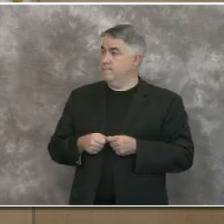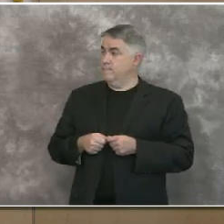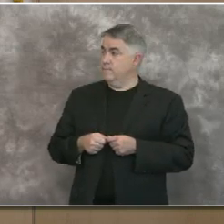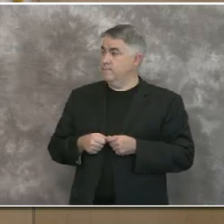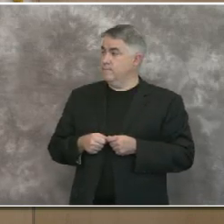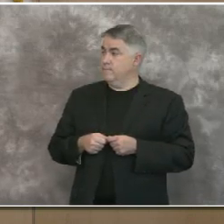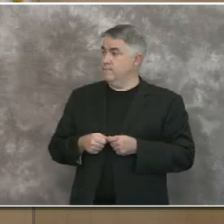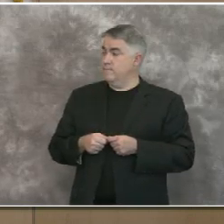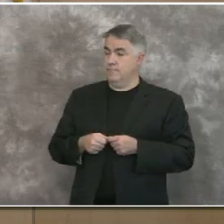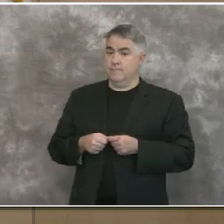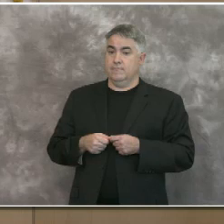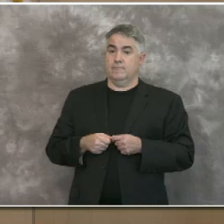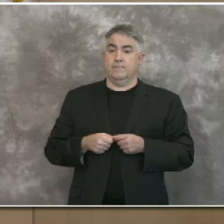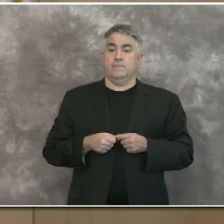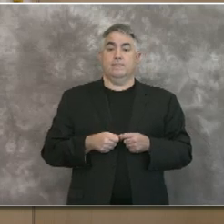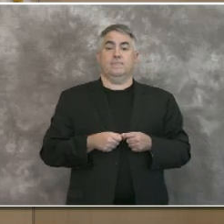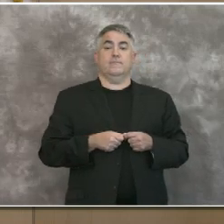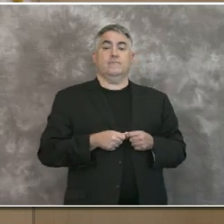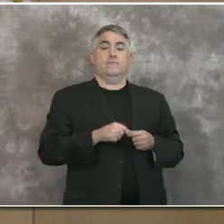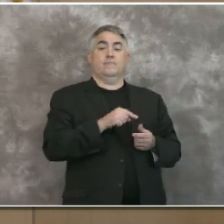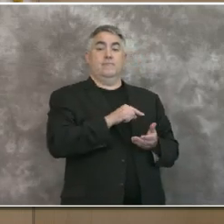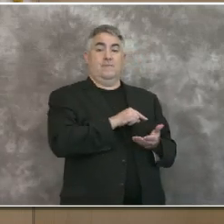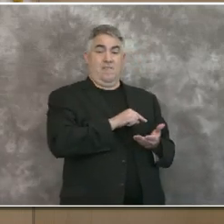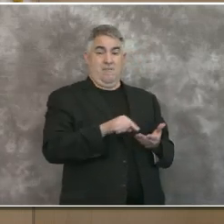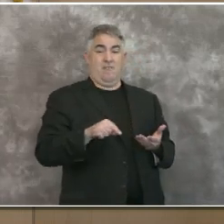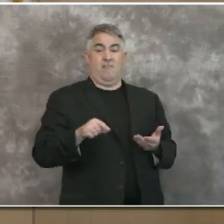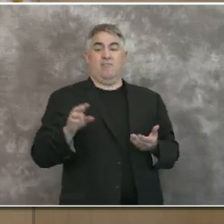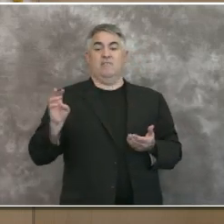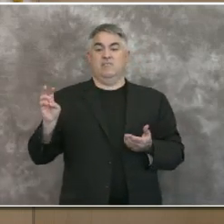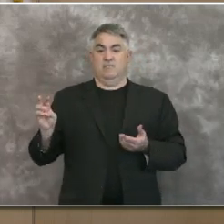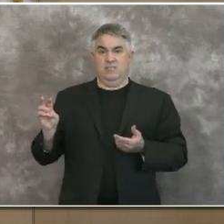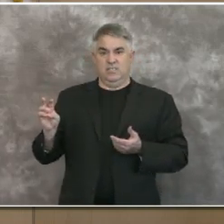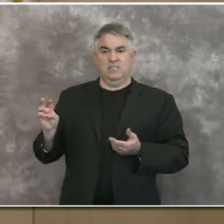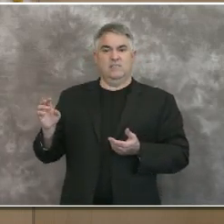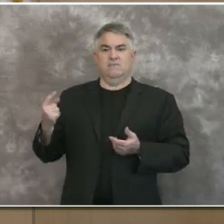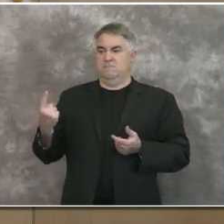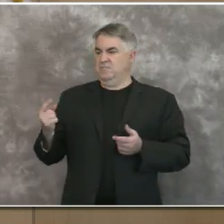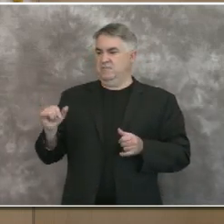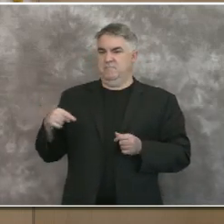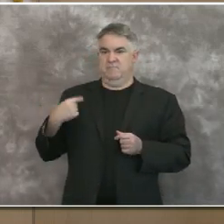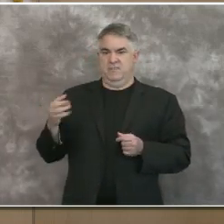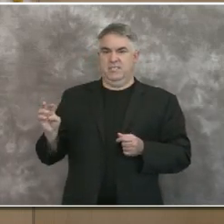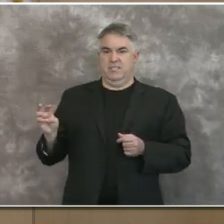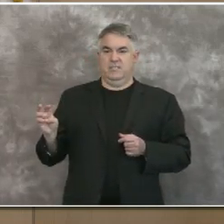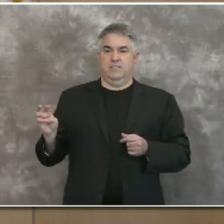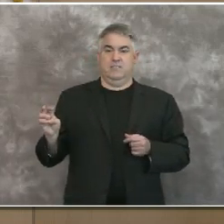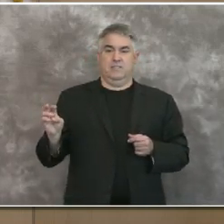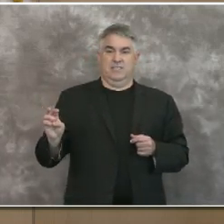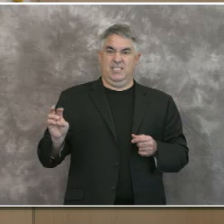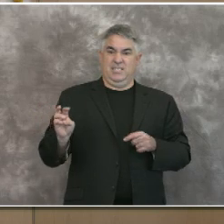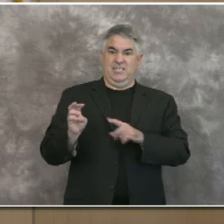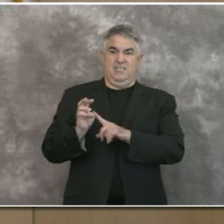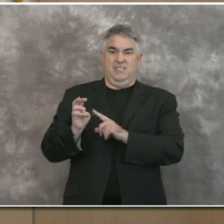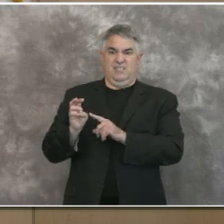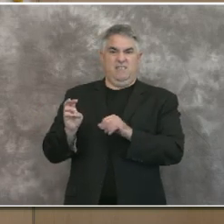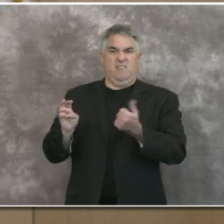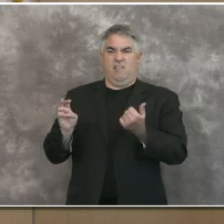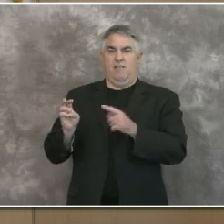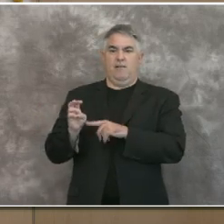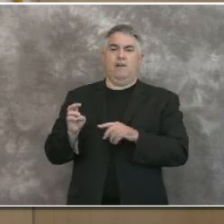All but 6, and it's still 6, of the 230 have underlying medical